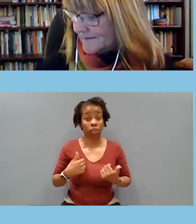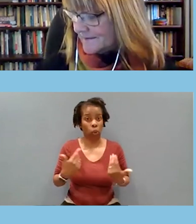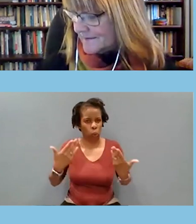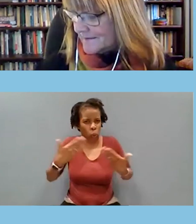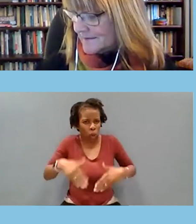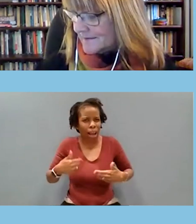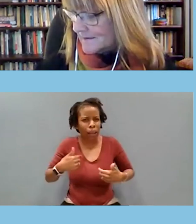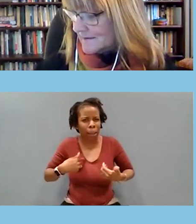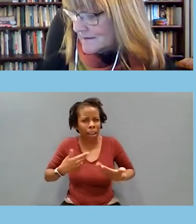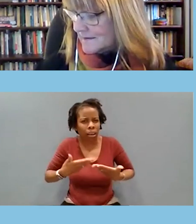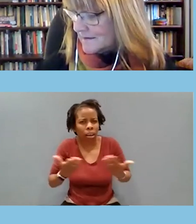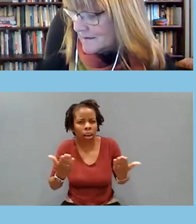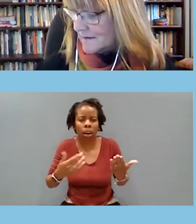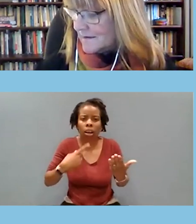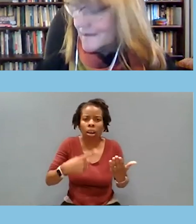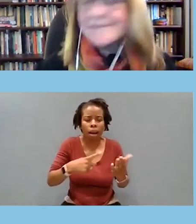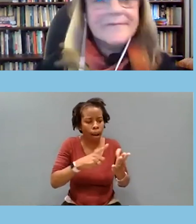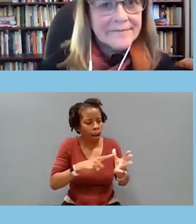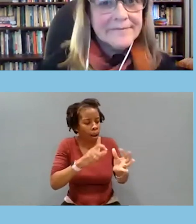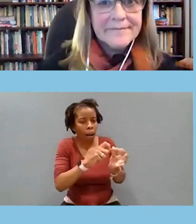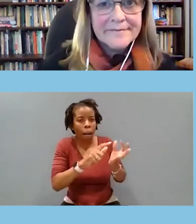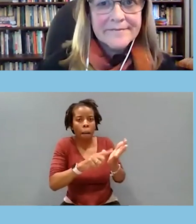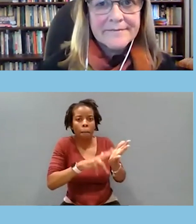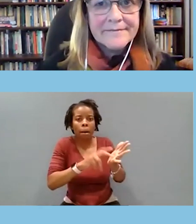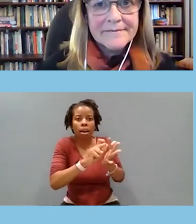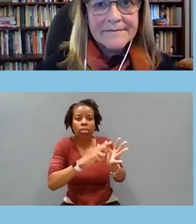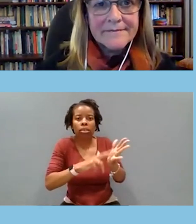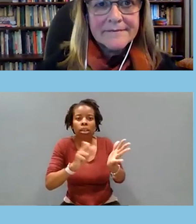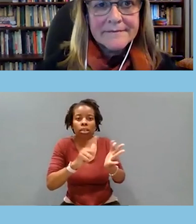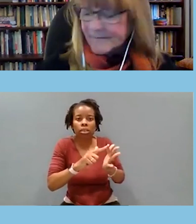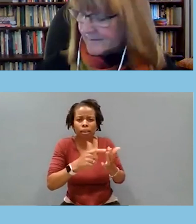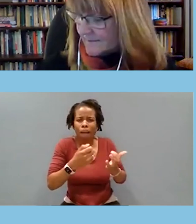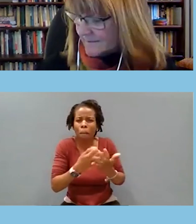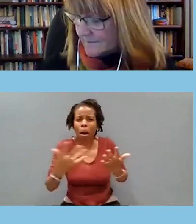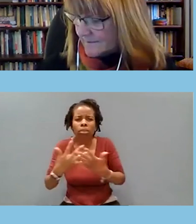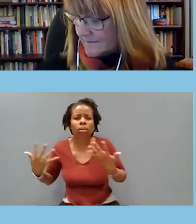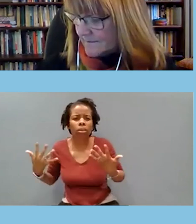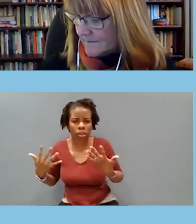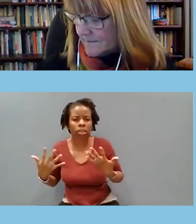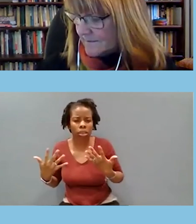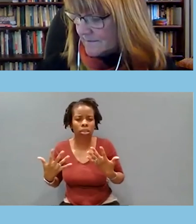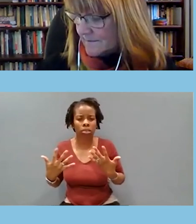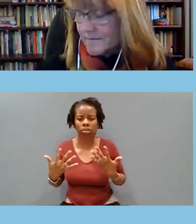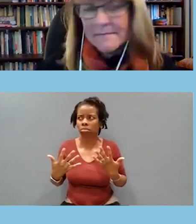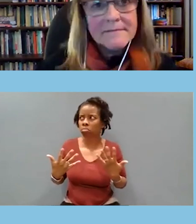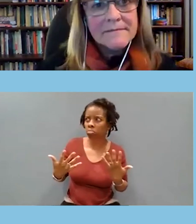thinking more about the abundance, is actually looking at the conflict, where we could potentially